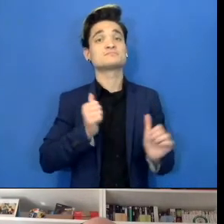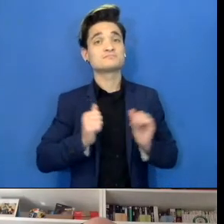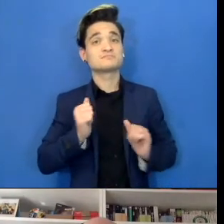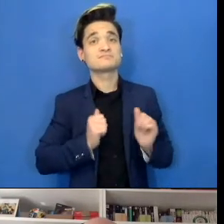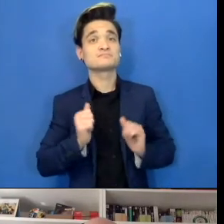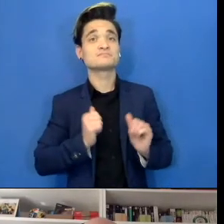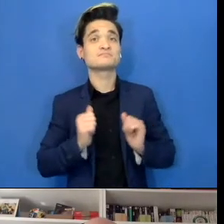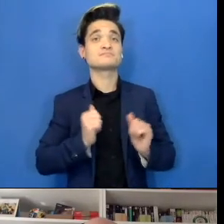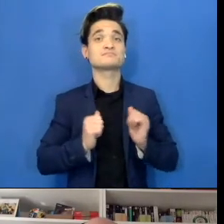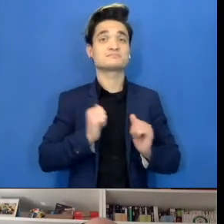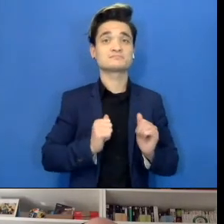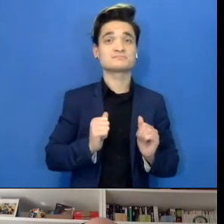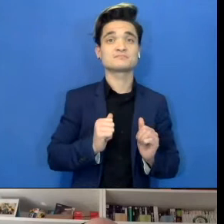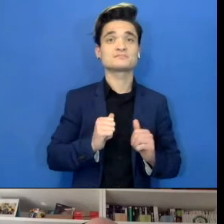And